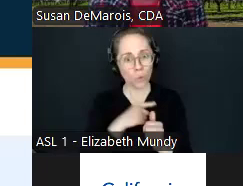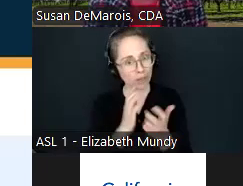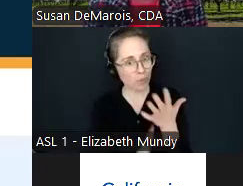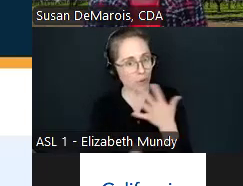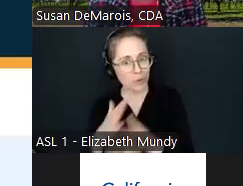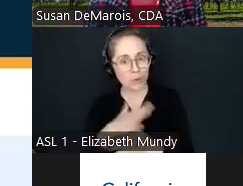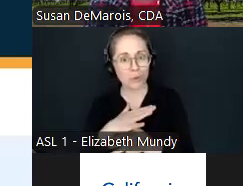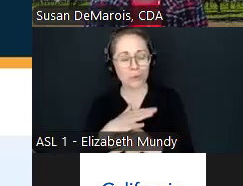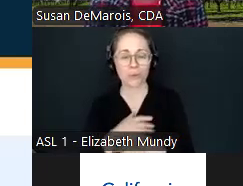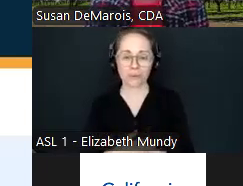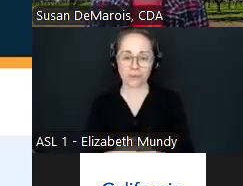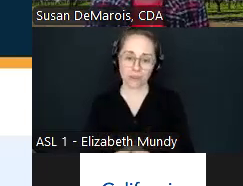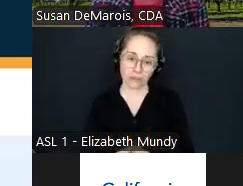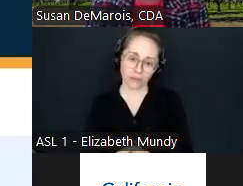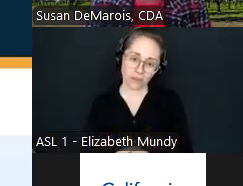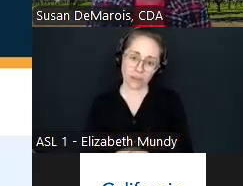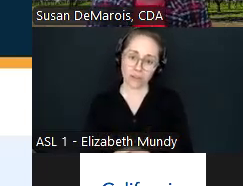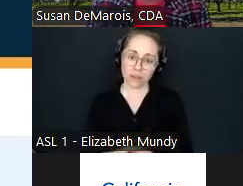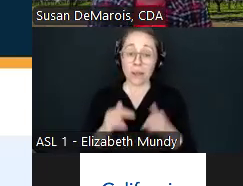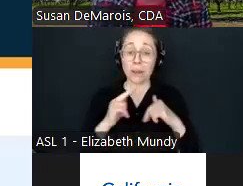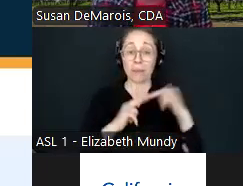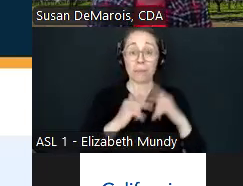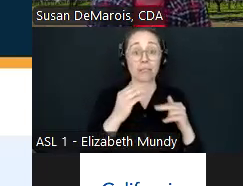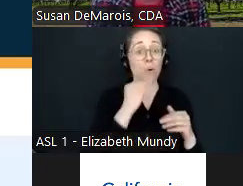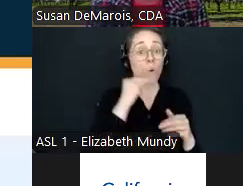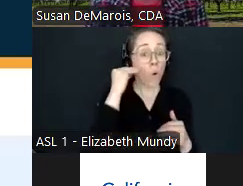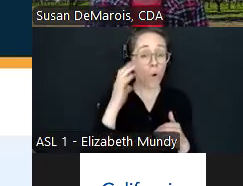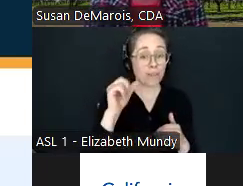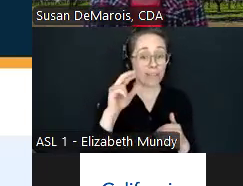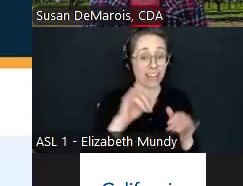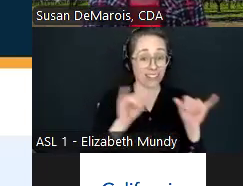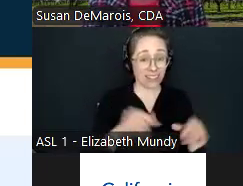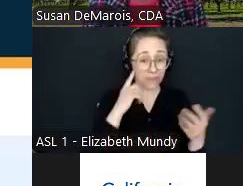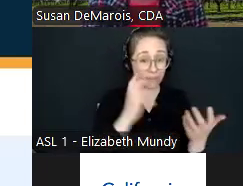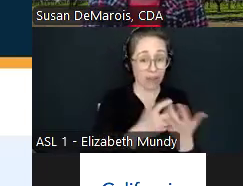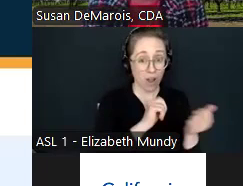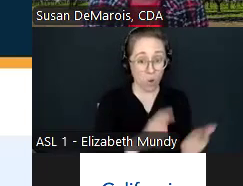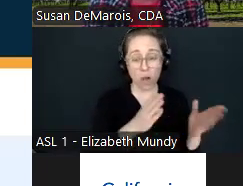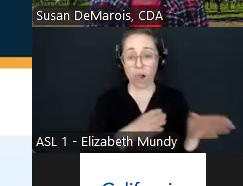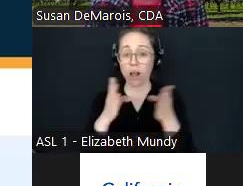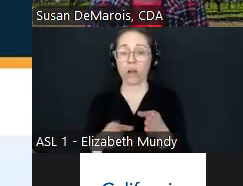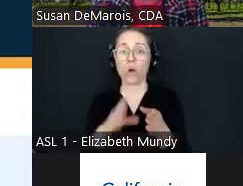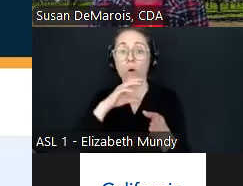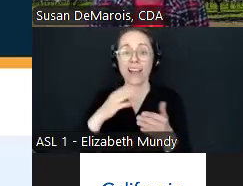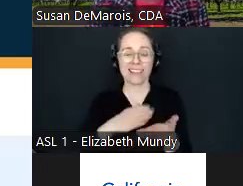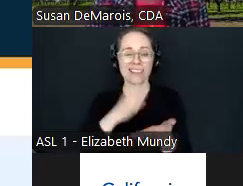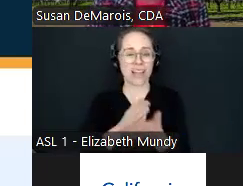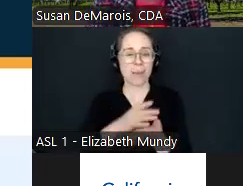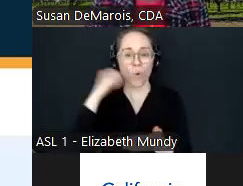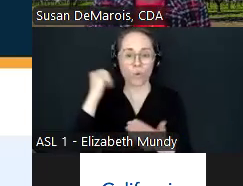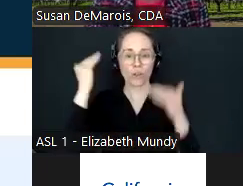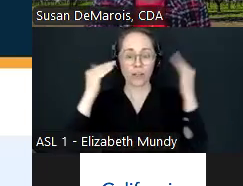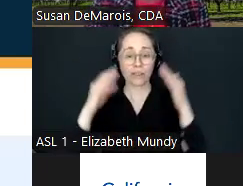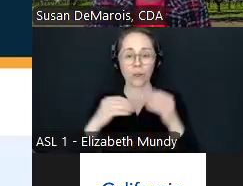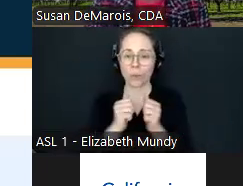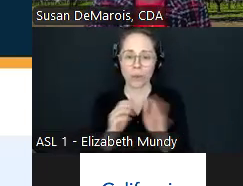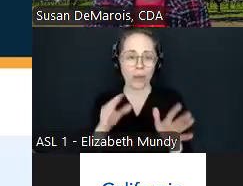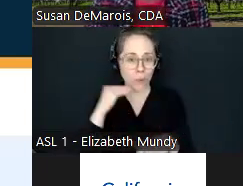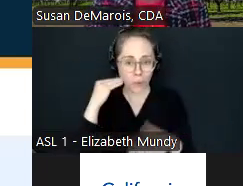prioritizing, building a home care system that works for all, preventing and ending older adult homelessness, and